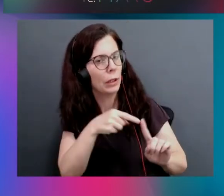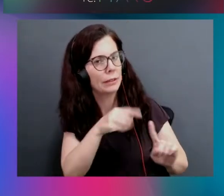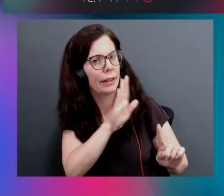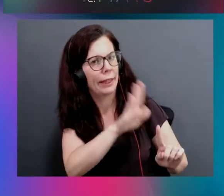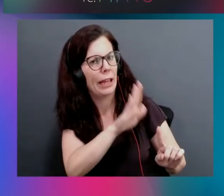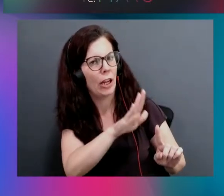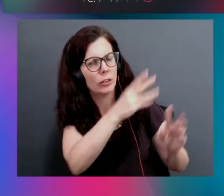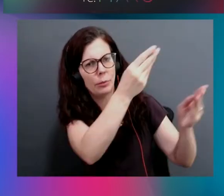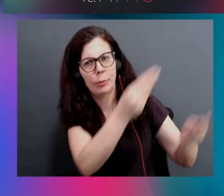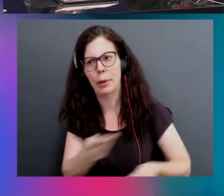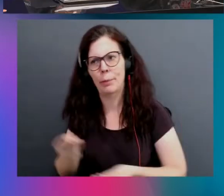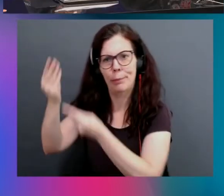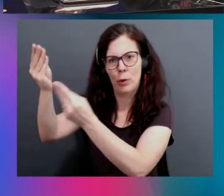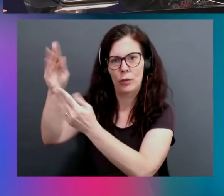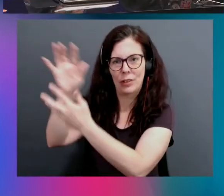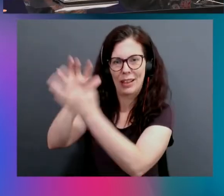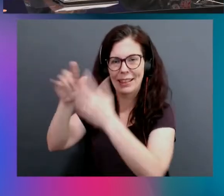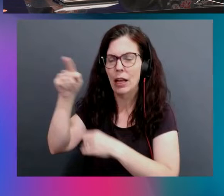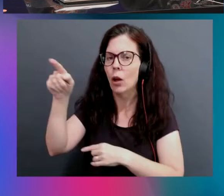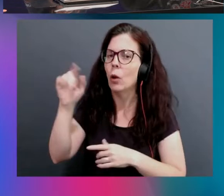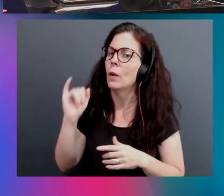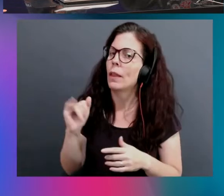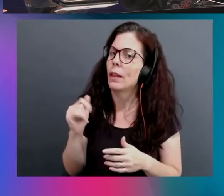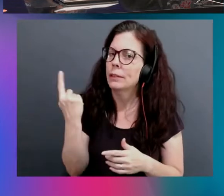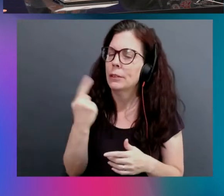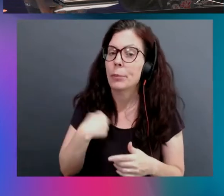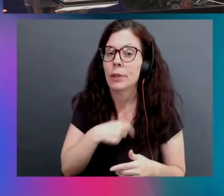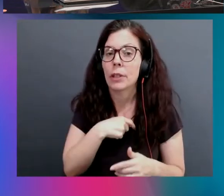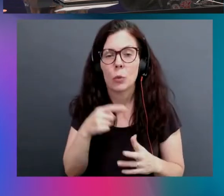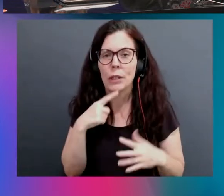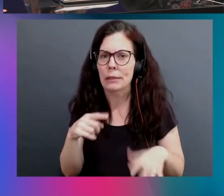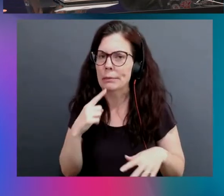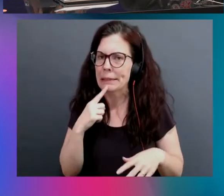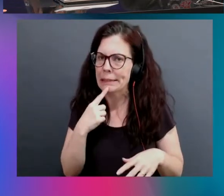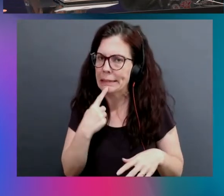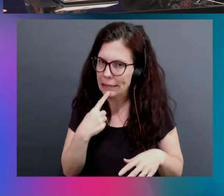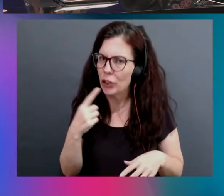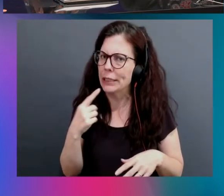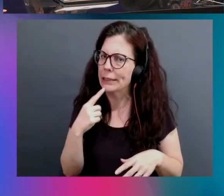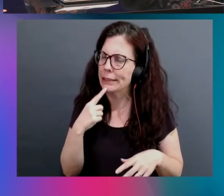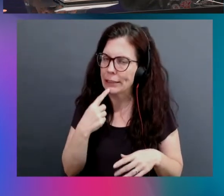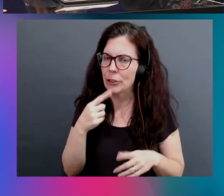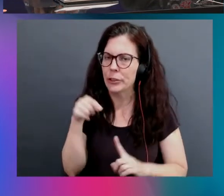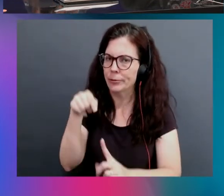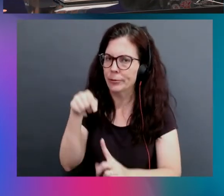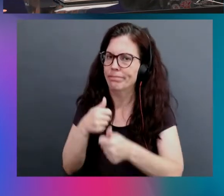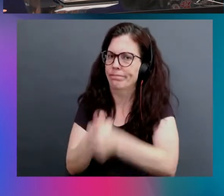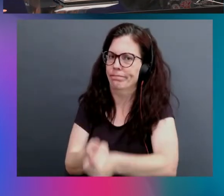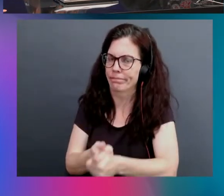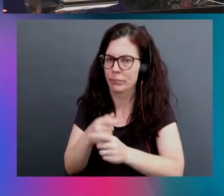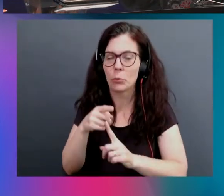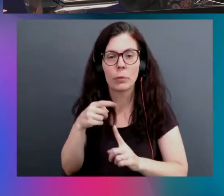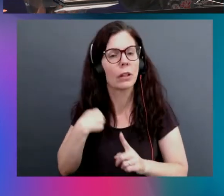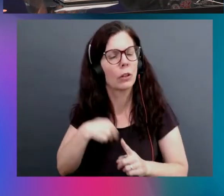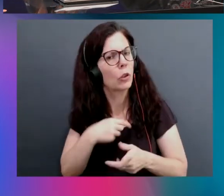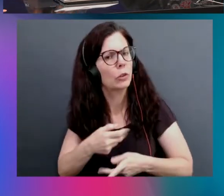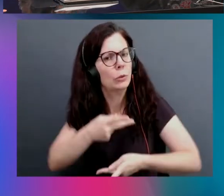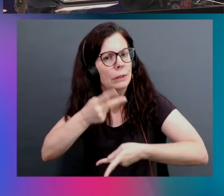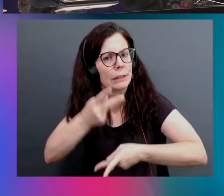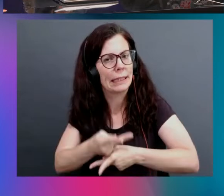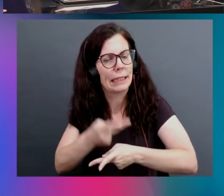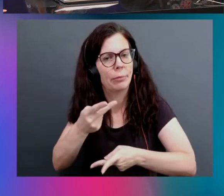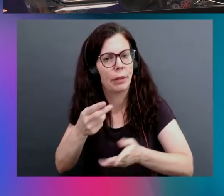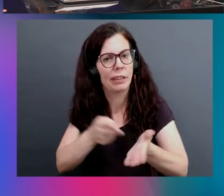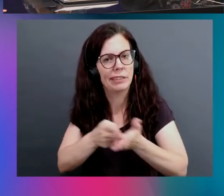yes, so that's something that we actually take very seriously, which Yeah. is we believe that to preserve the integrity of the data, the